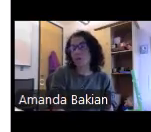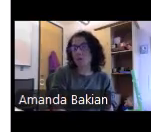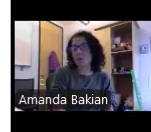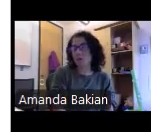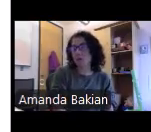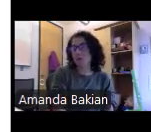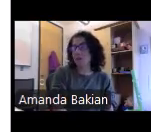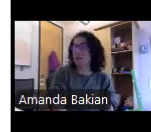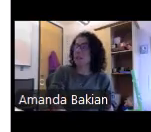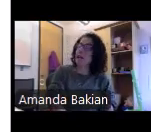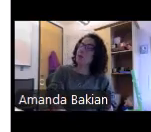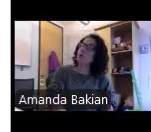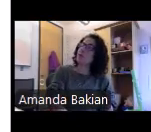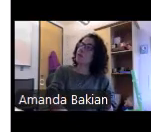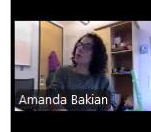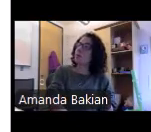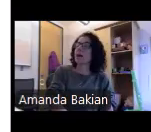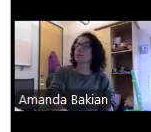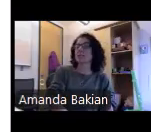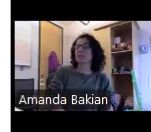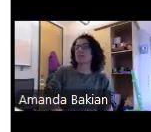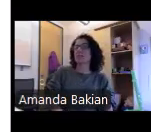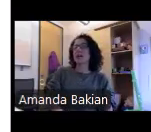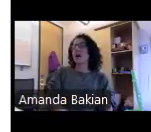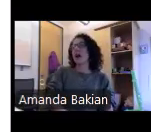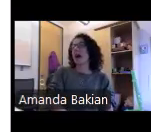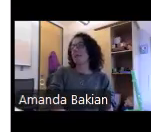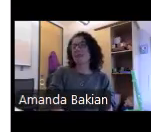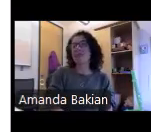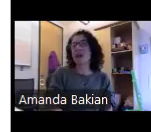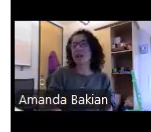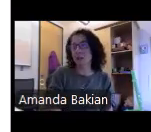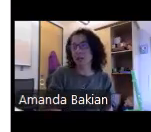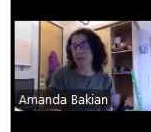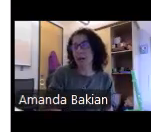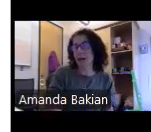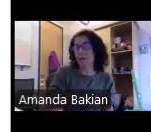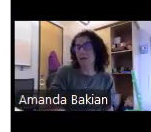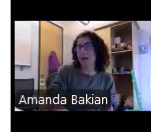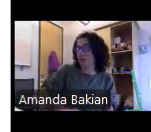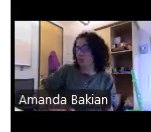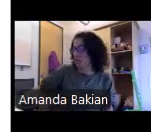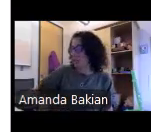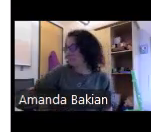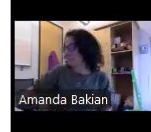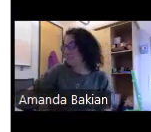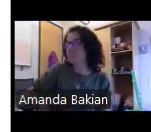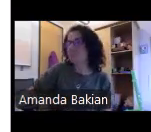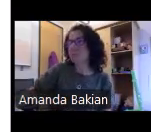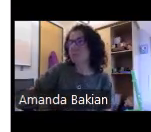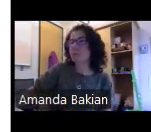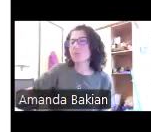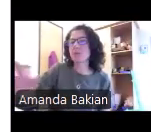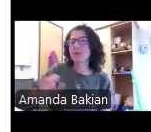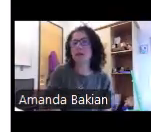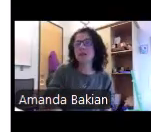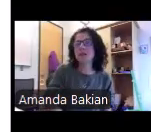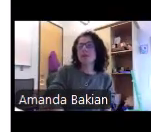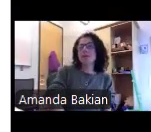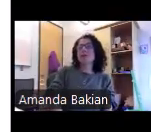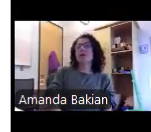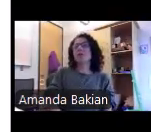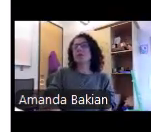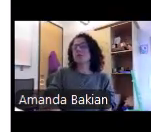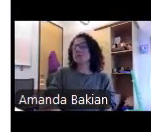in our 4-year-olds specifically, and what referral practices are happening following a screen.